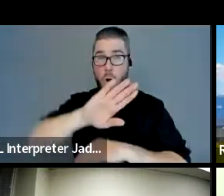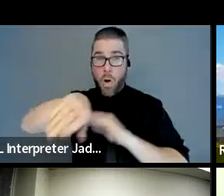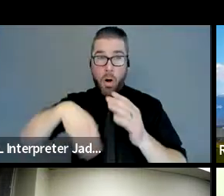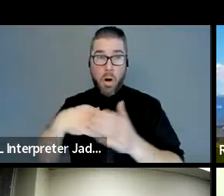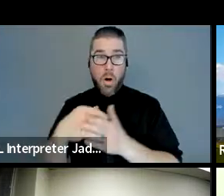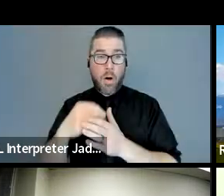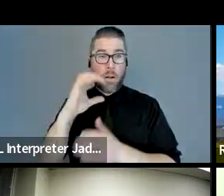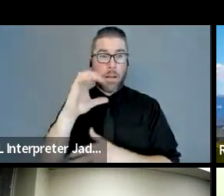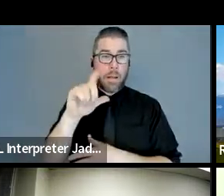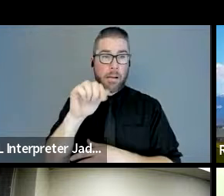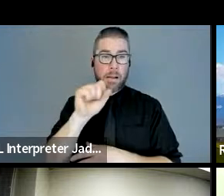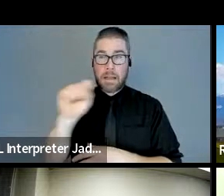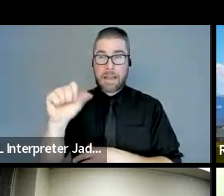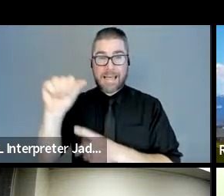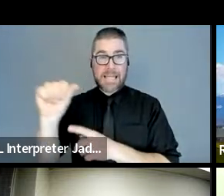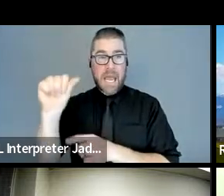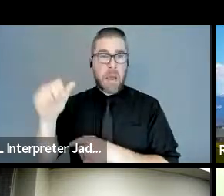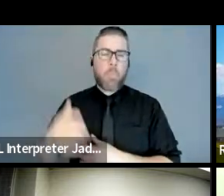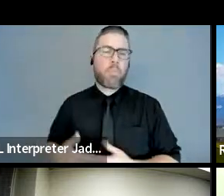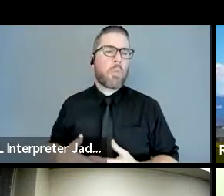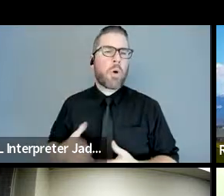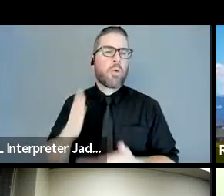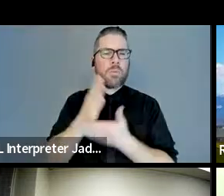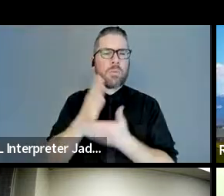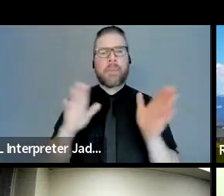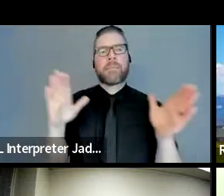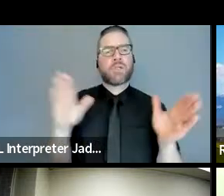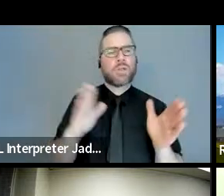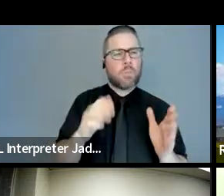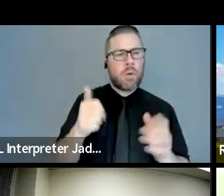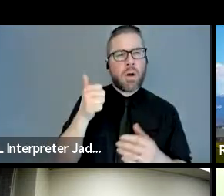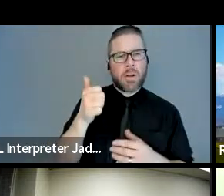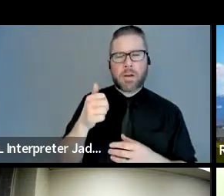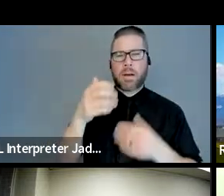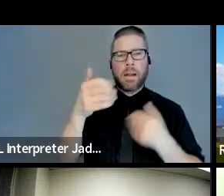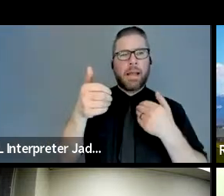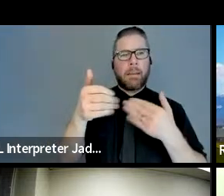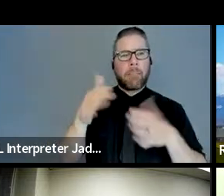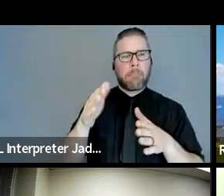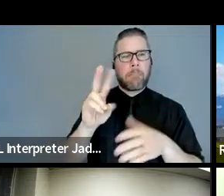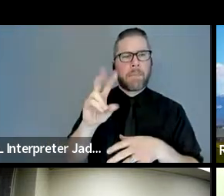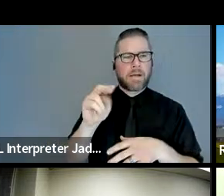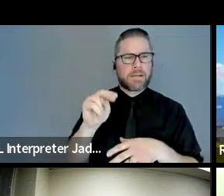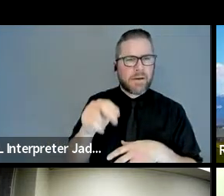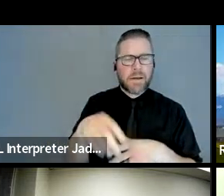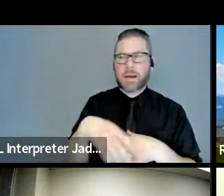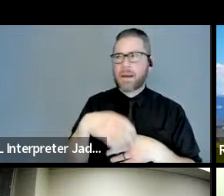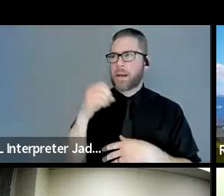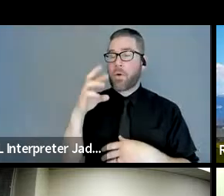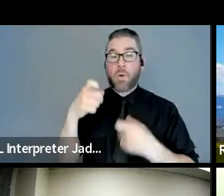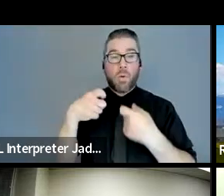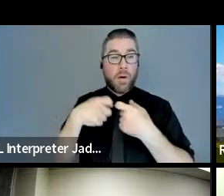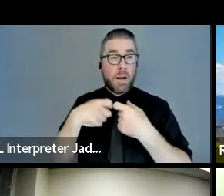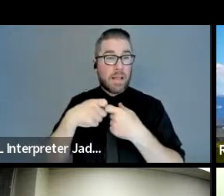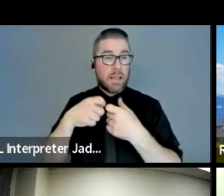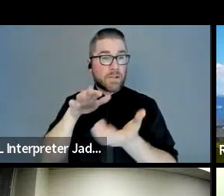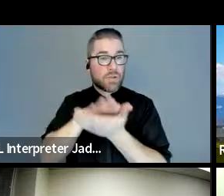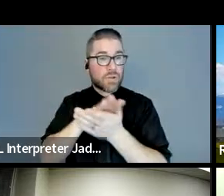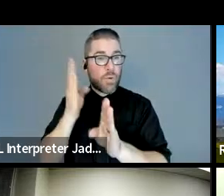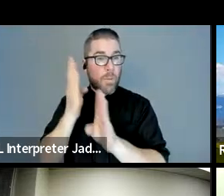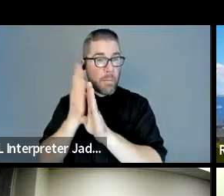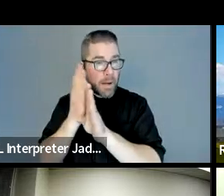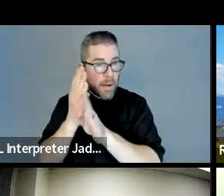van. I think there's going to be a electric school bus, at least one or